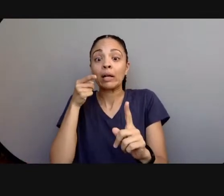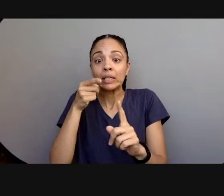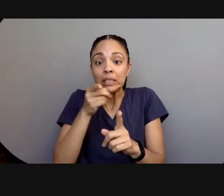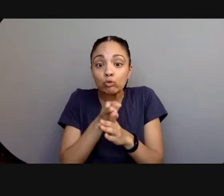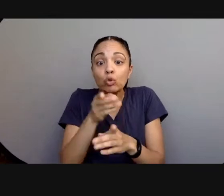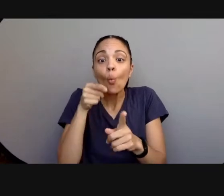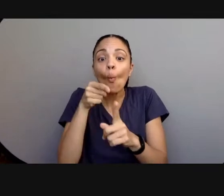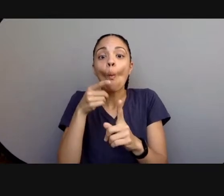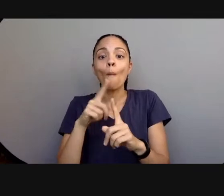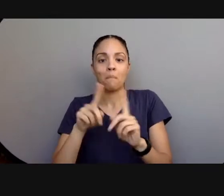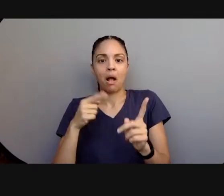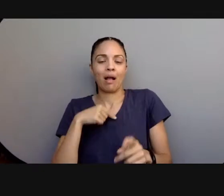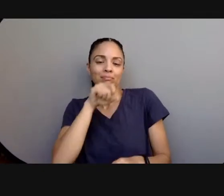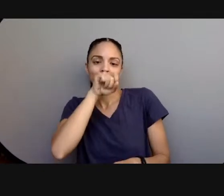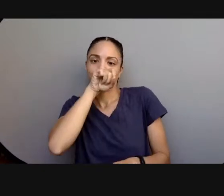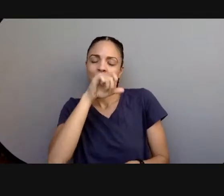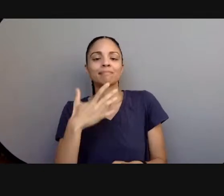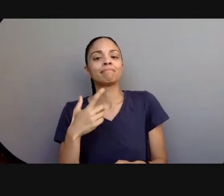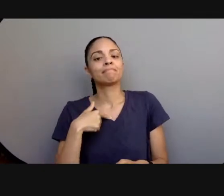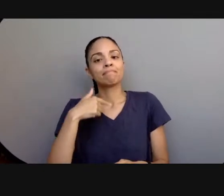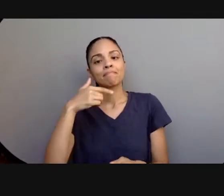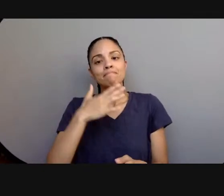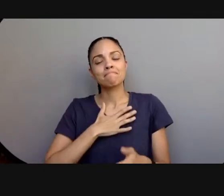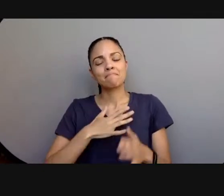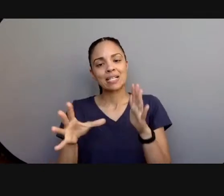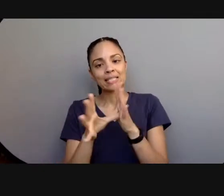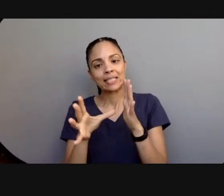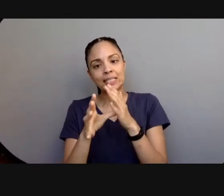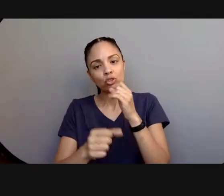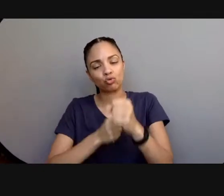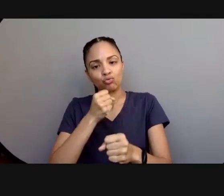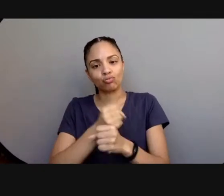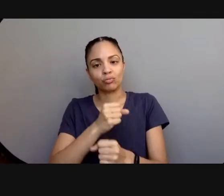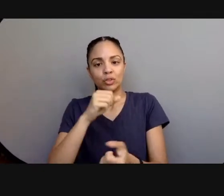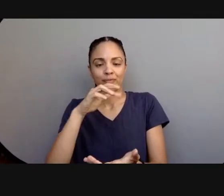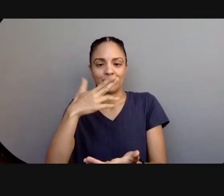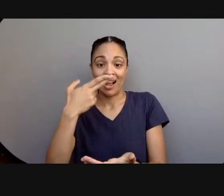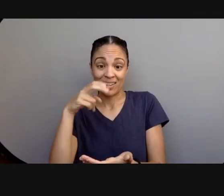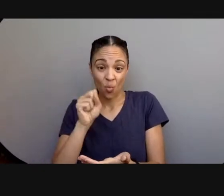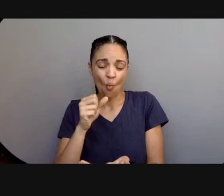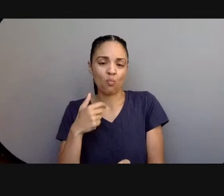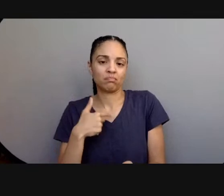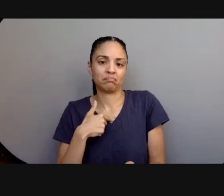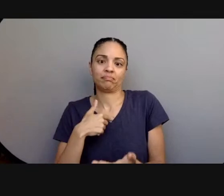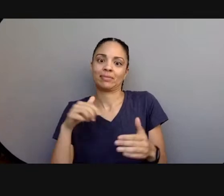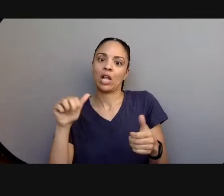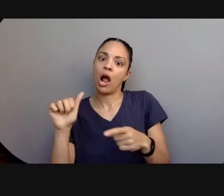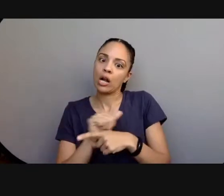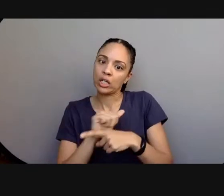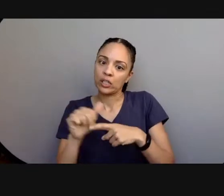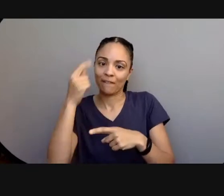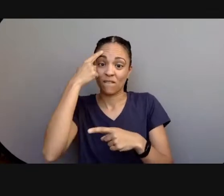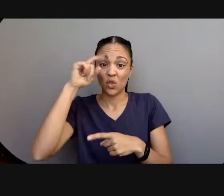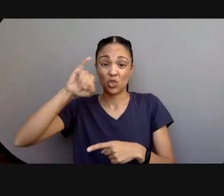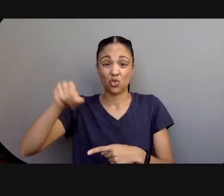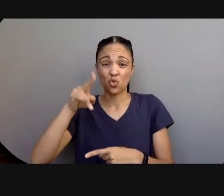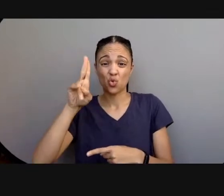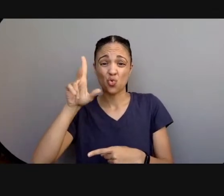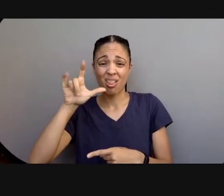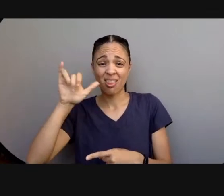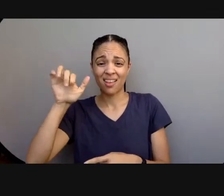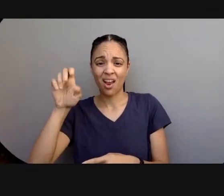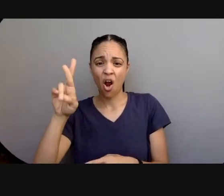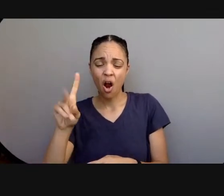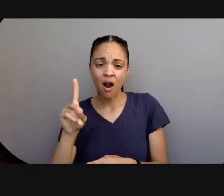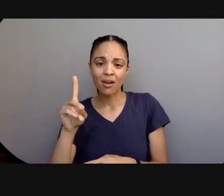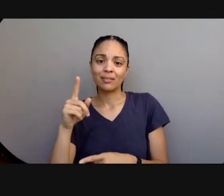see, my senior year of high school, I was auditioning for all the different, Juilliards and, all this kind of stuff like that. But I only had my kind of sights